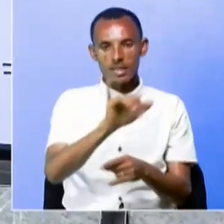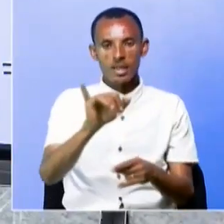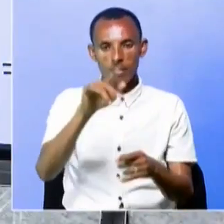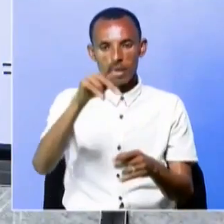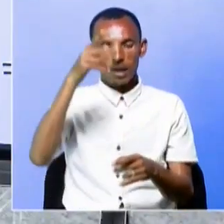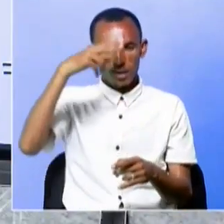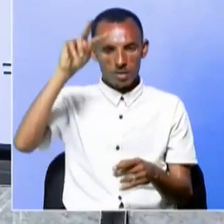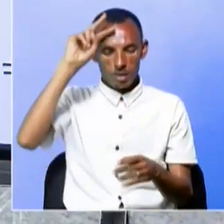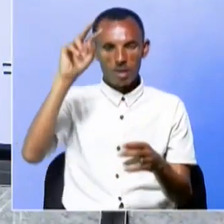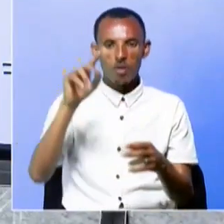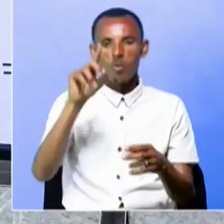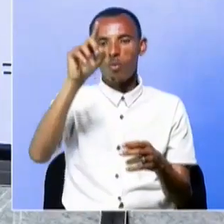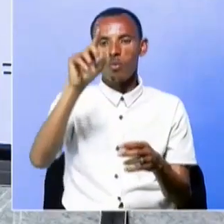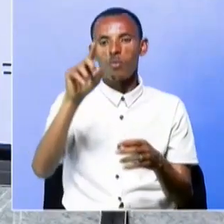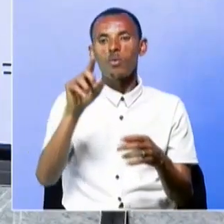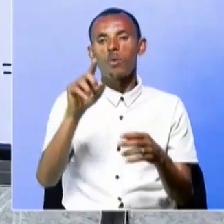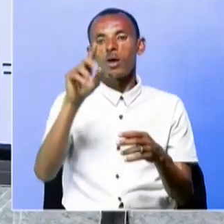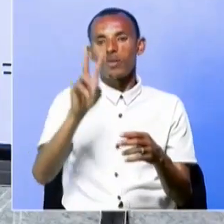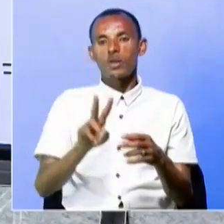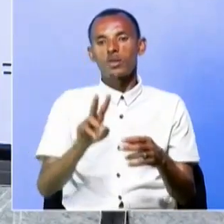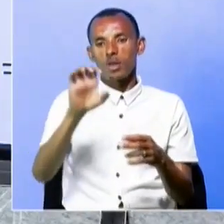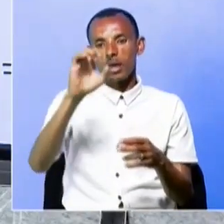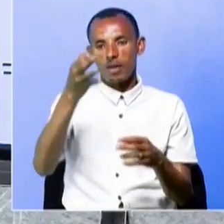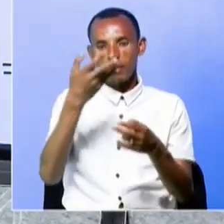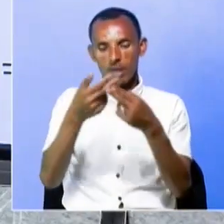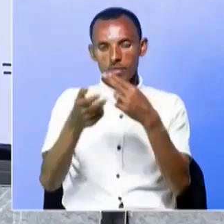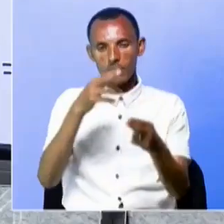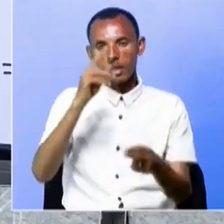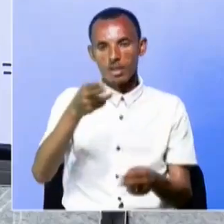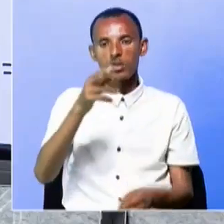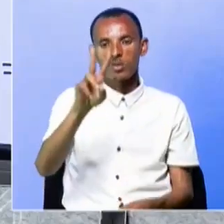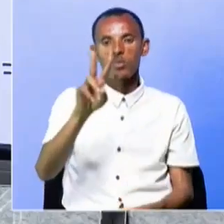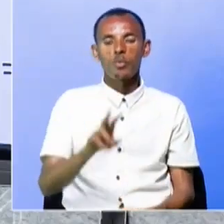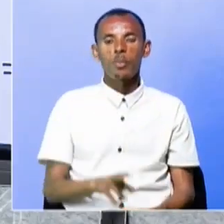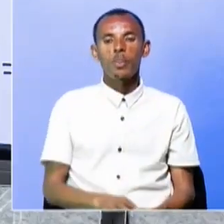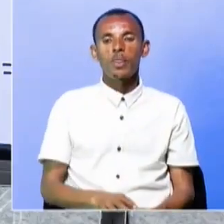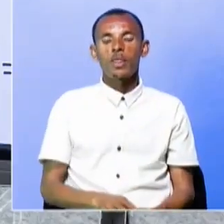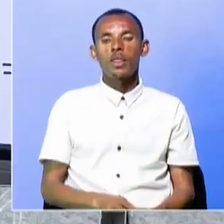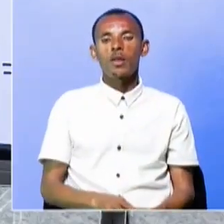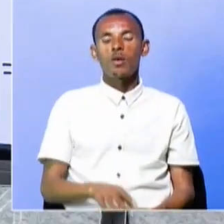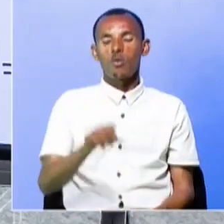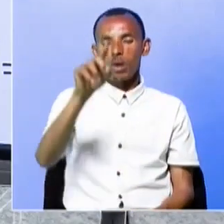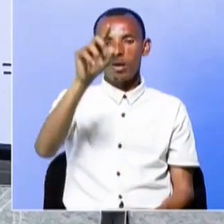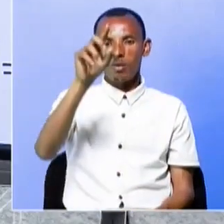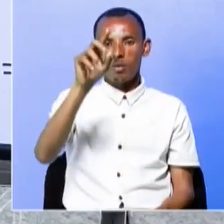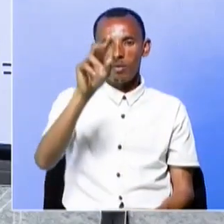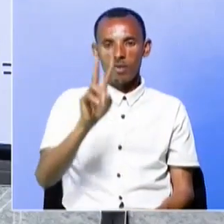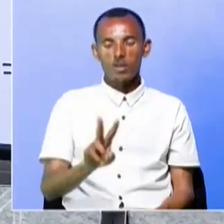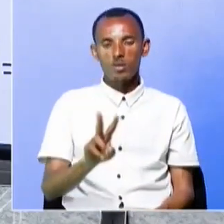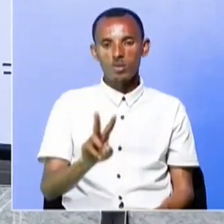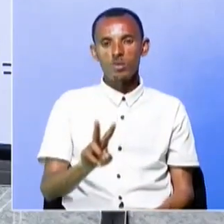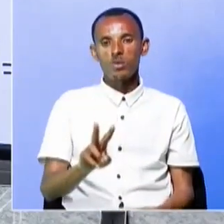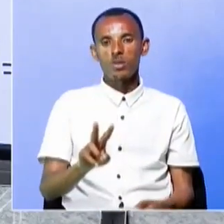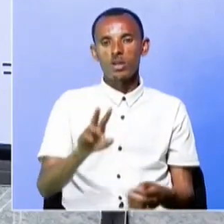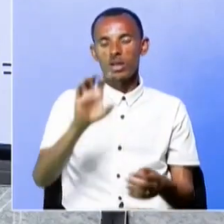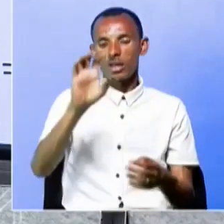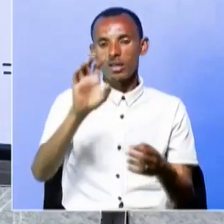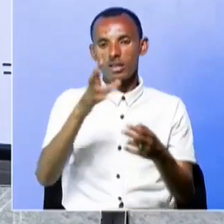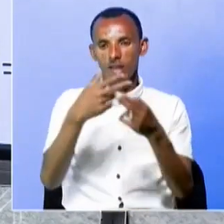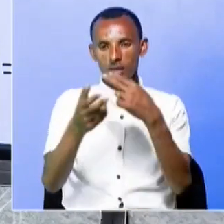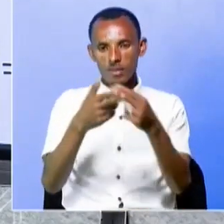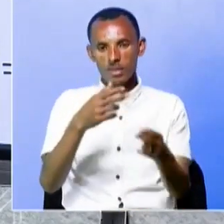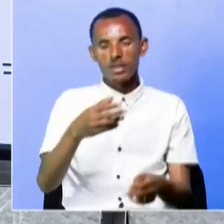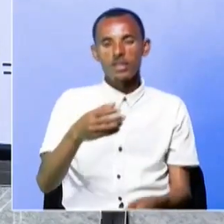squared times half of EF times H2. But half of EF times H2